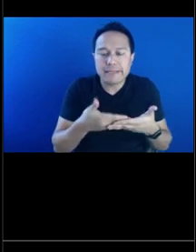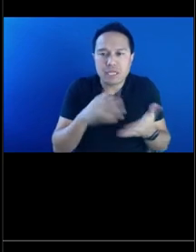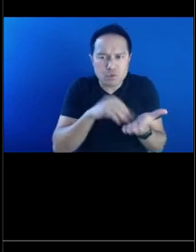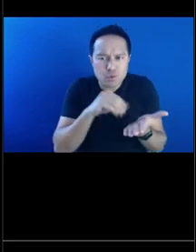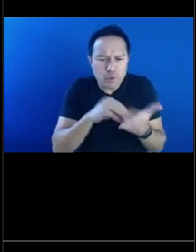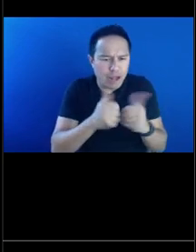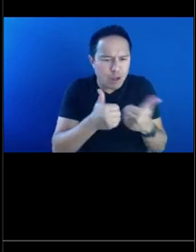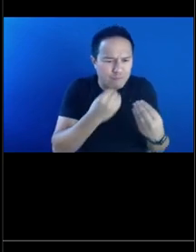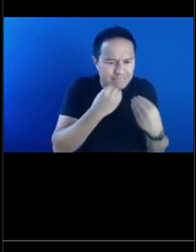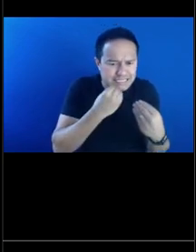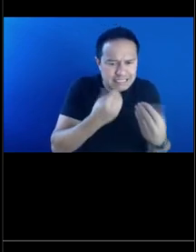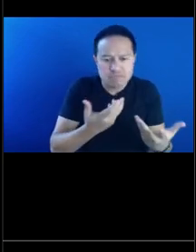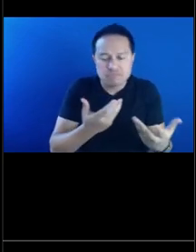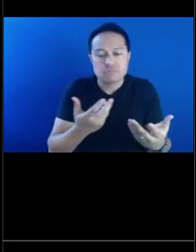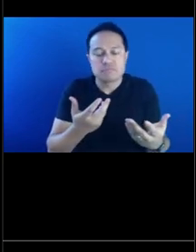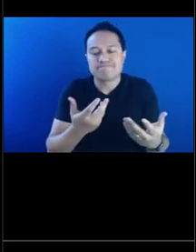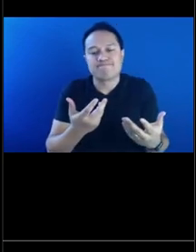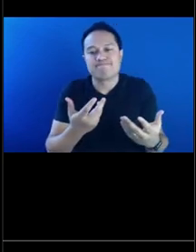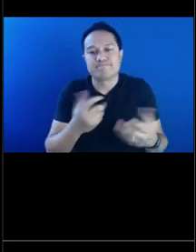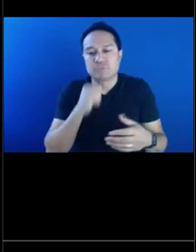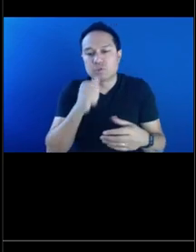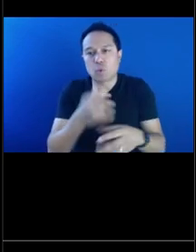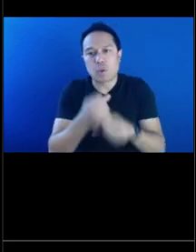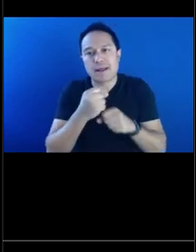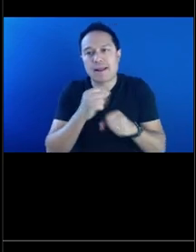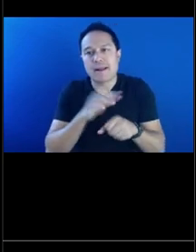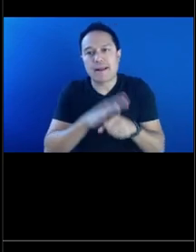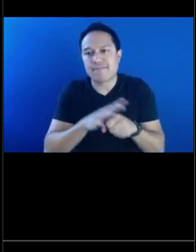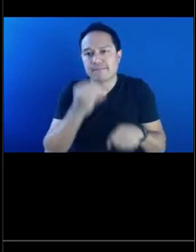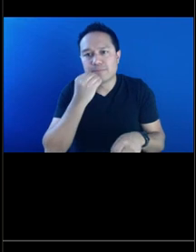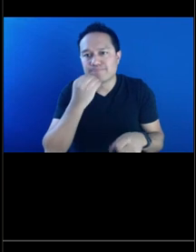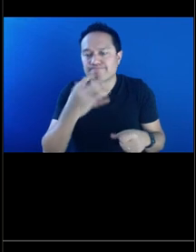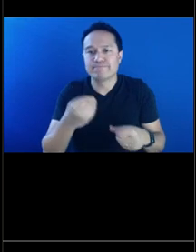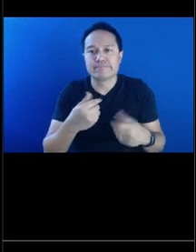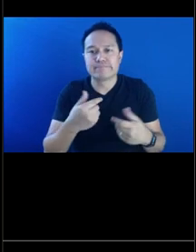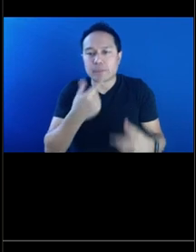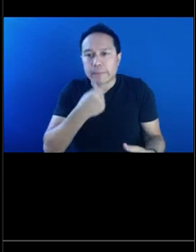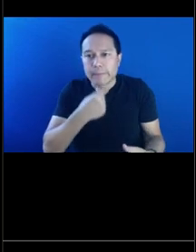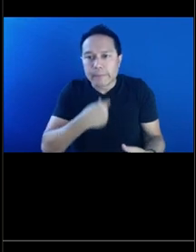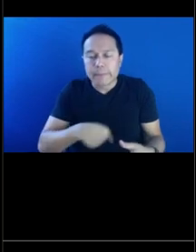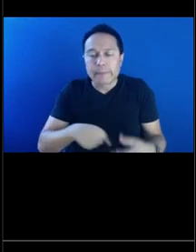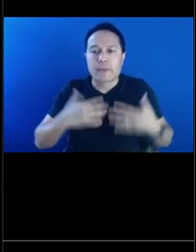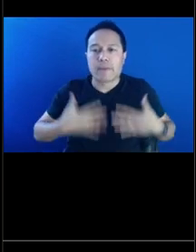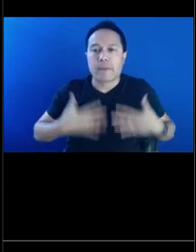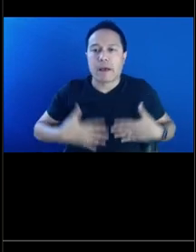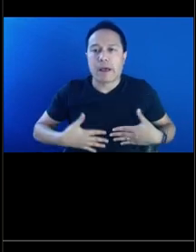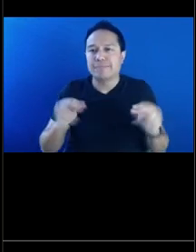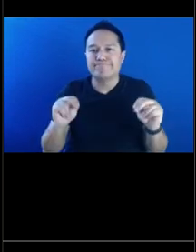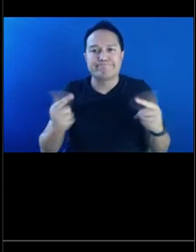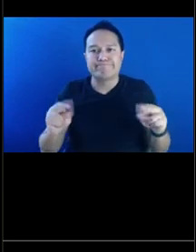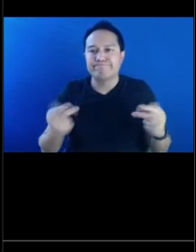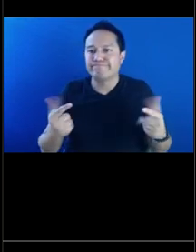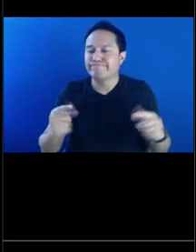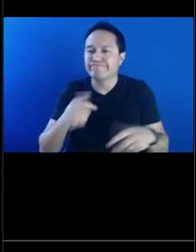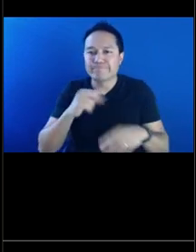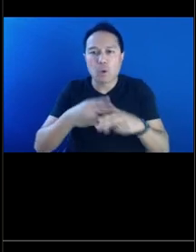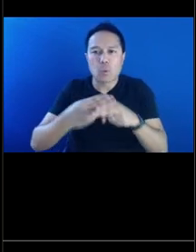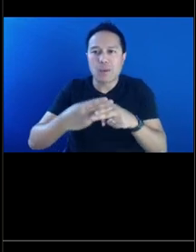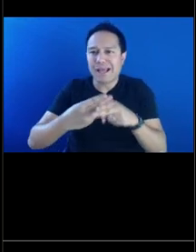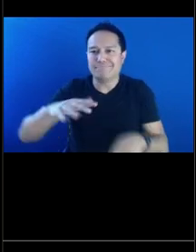get enough to eat, and we see them in very bad body condition and basically not putting on enough weight to